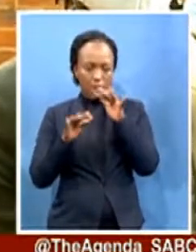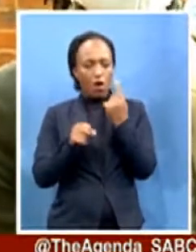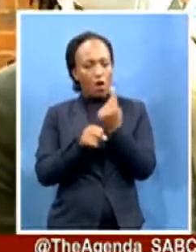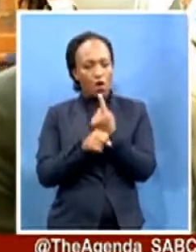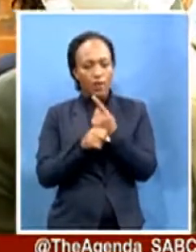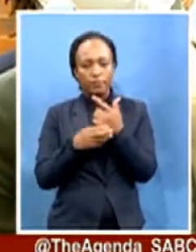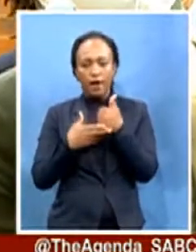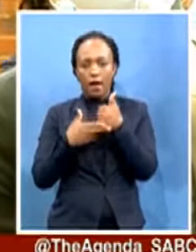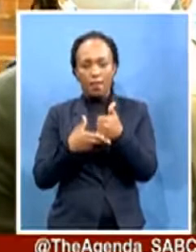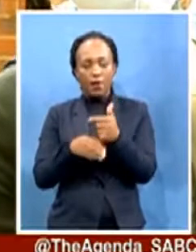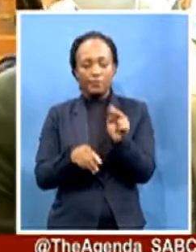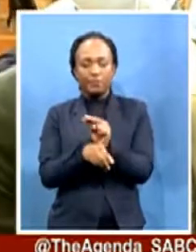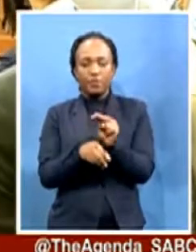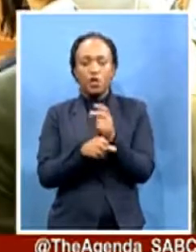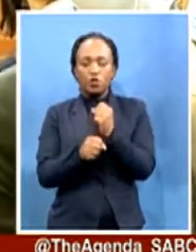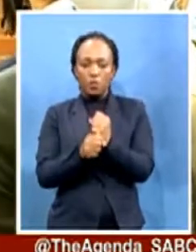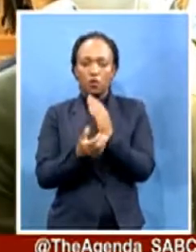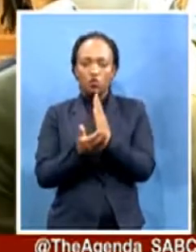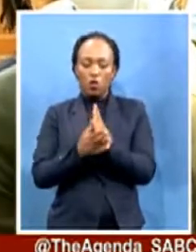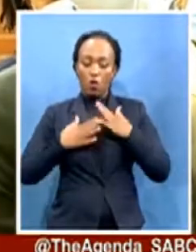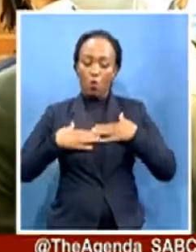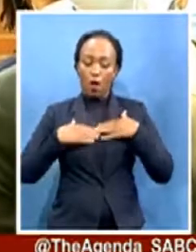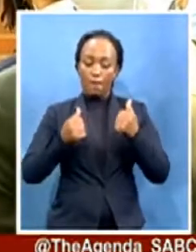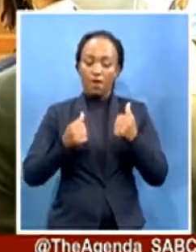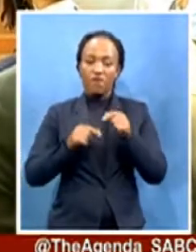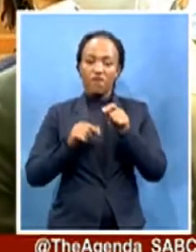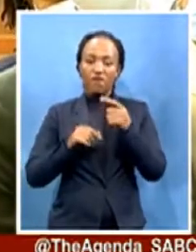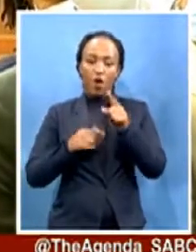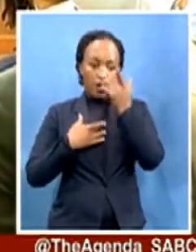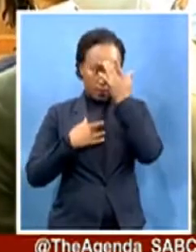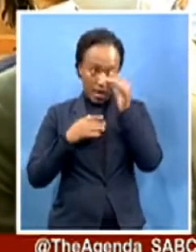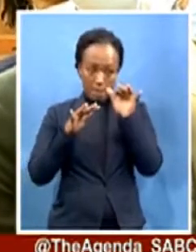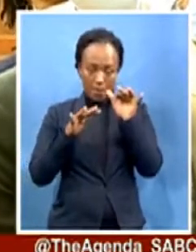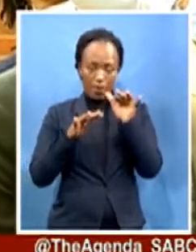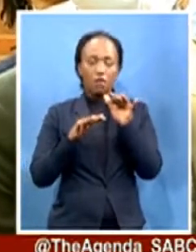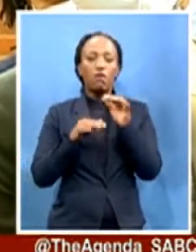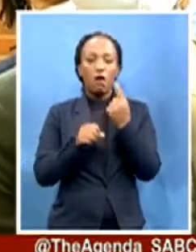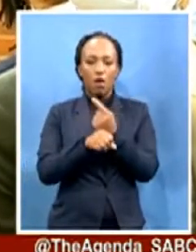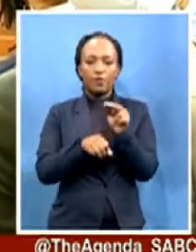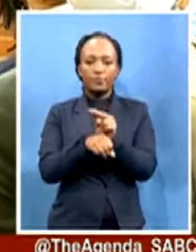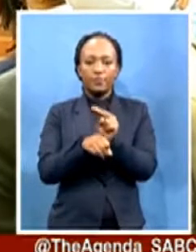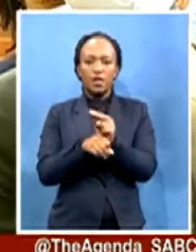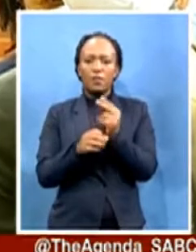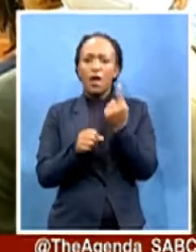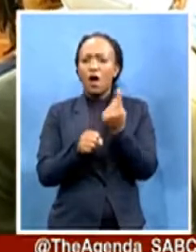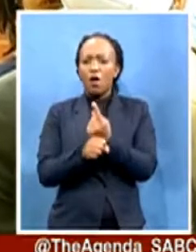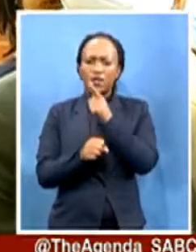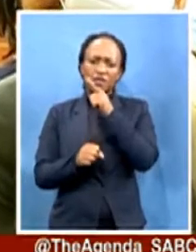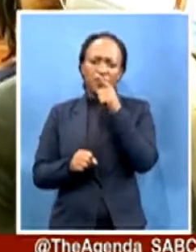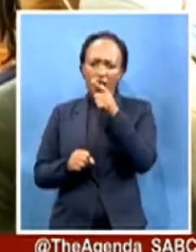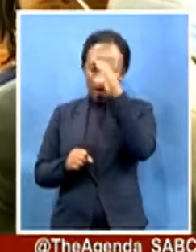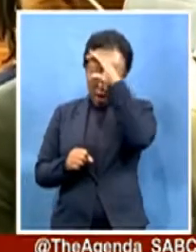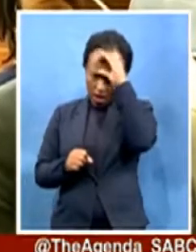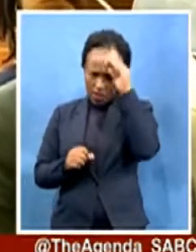patient is there. When I tell people that I work with nurses, if a patient doesn't have transport money, they take the little that they